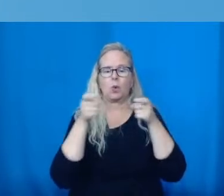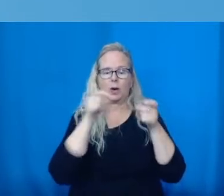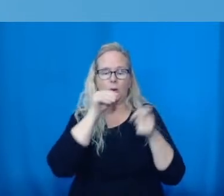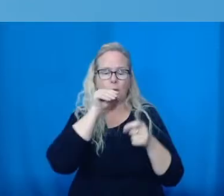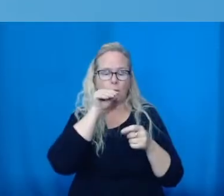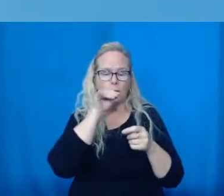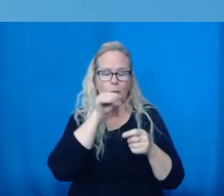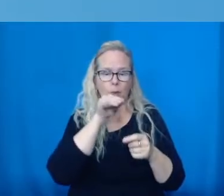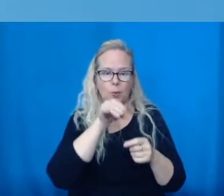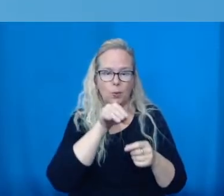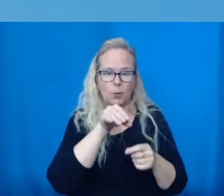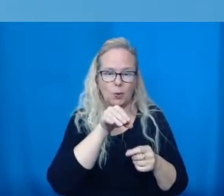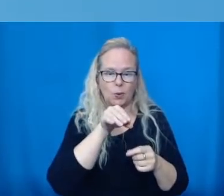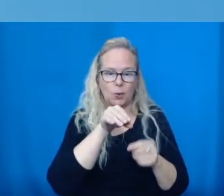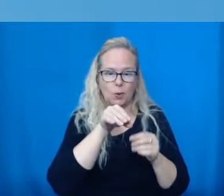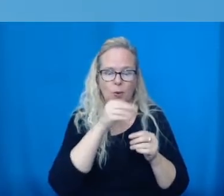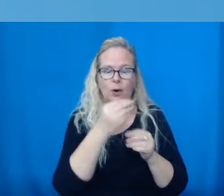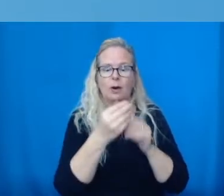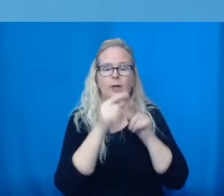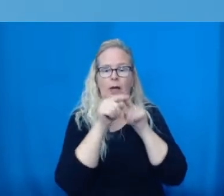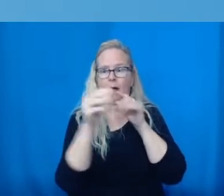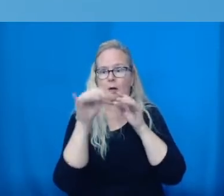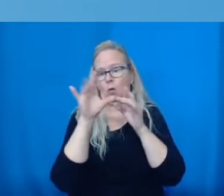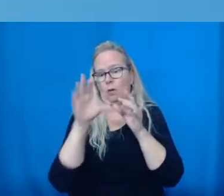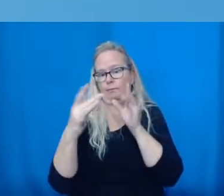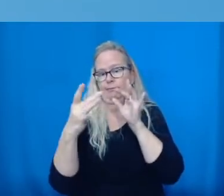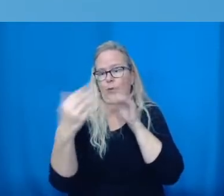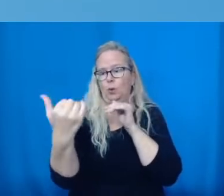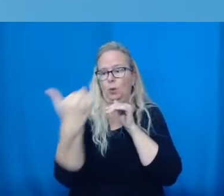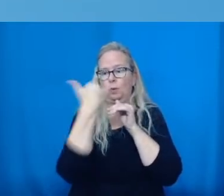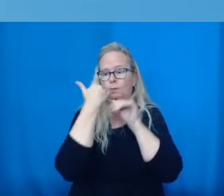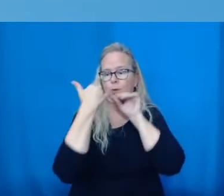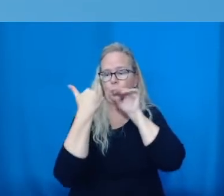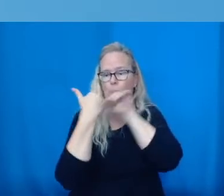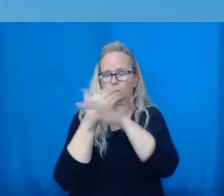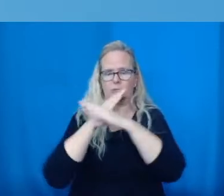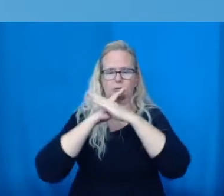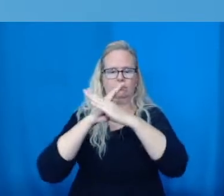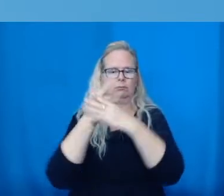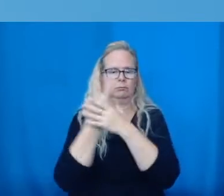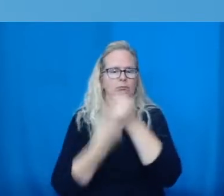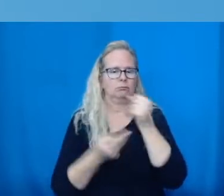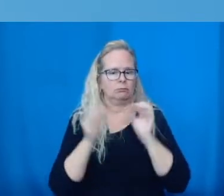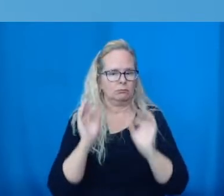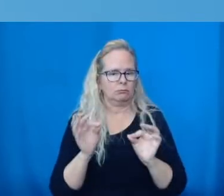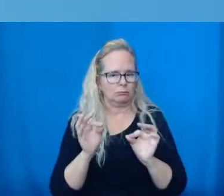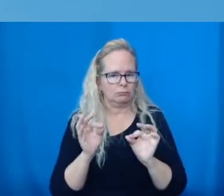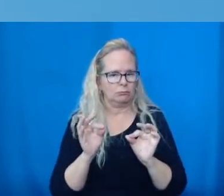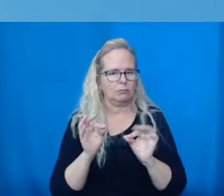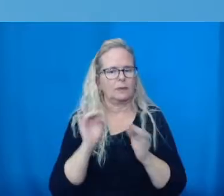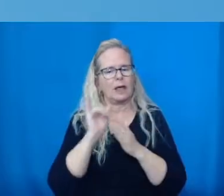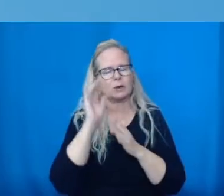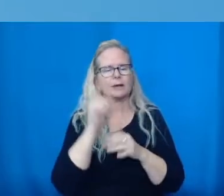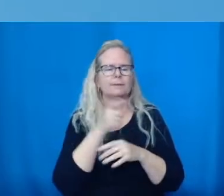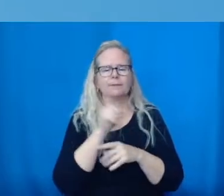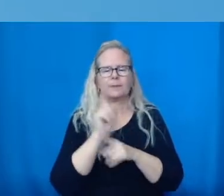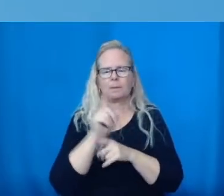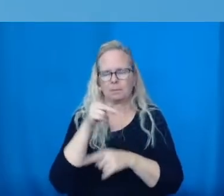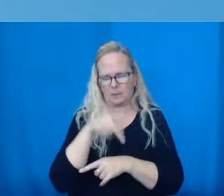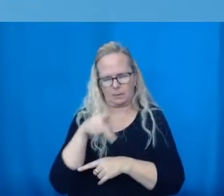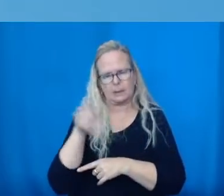being used as personal protective equipment. And there's a standard that Dr. Smith will talk about,